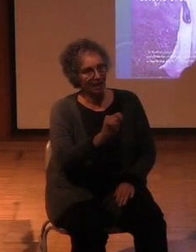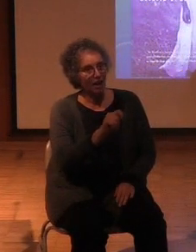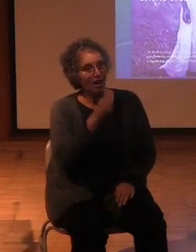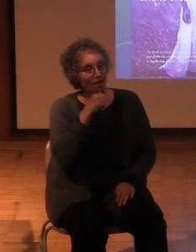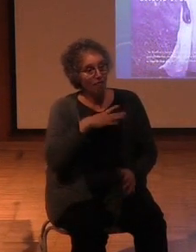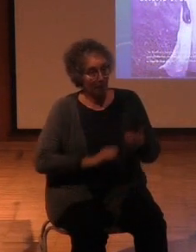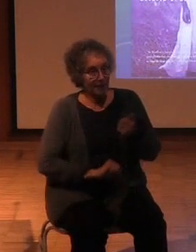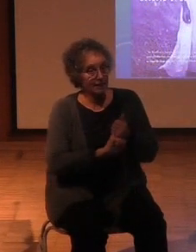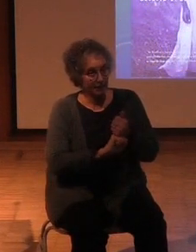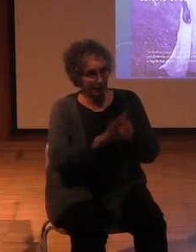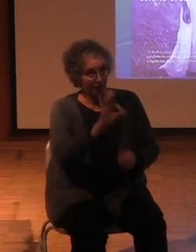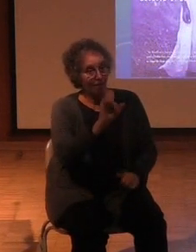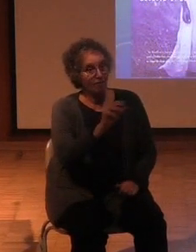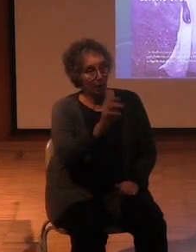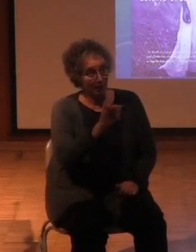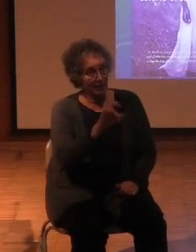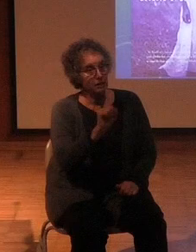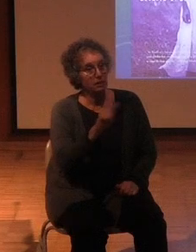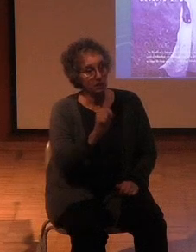unabashedly so.